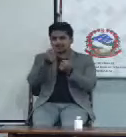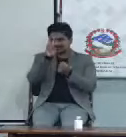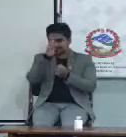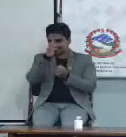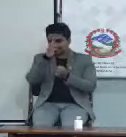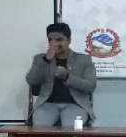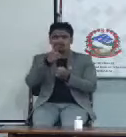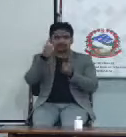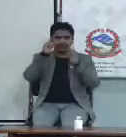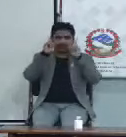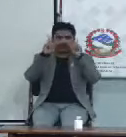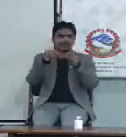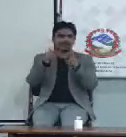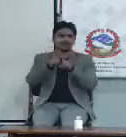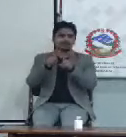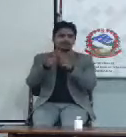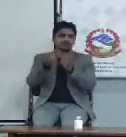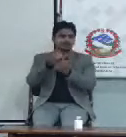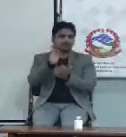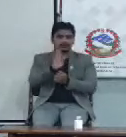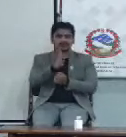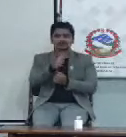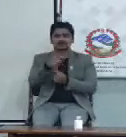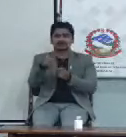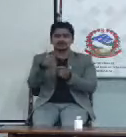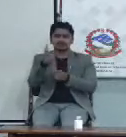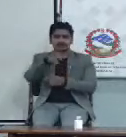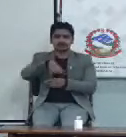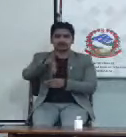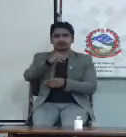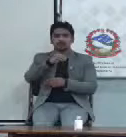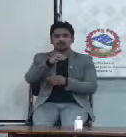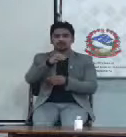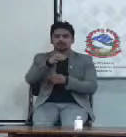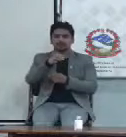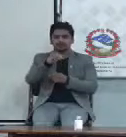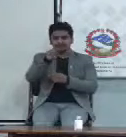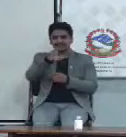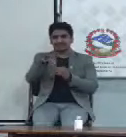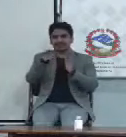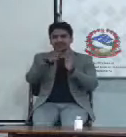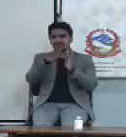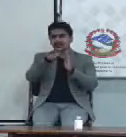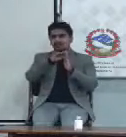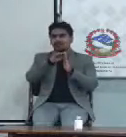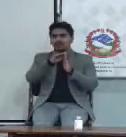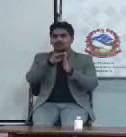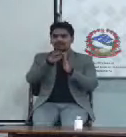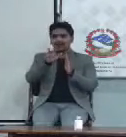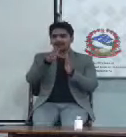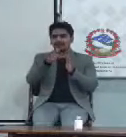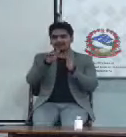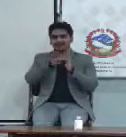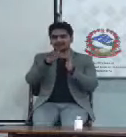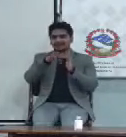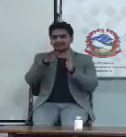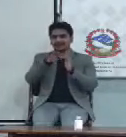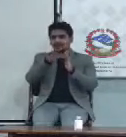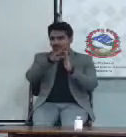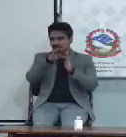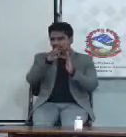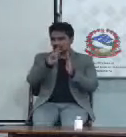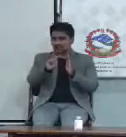So we have altogether 8 local governments there, local level, and all